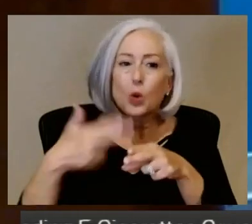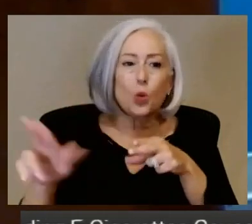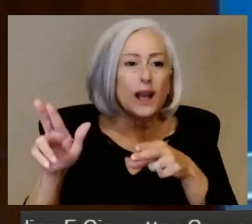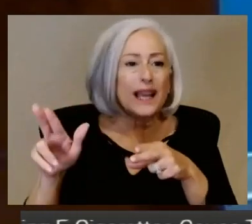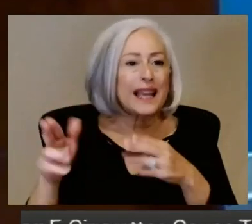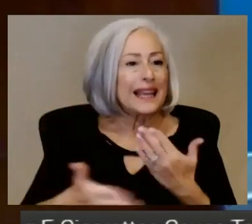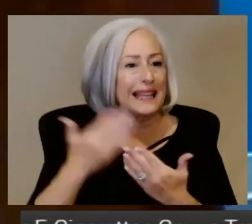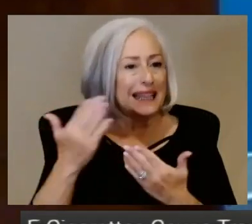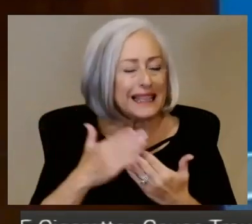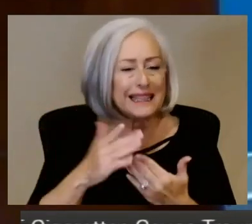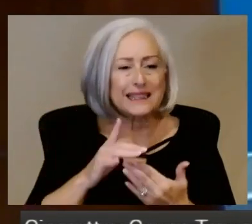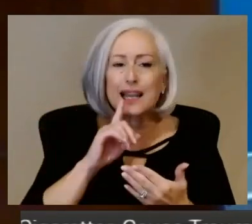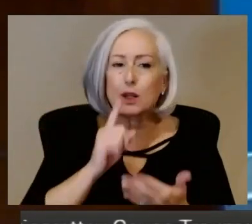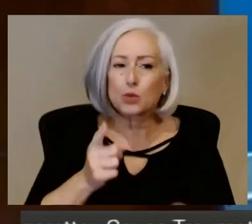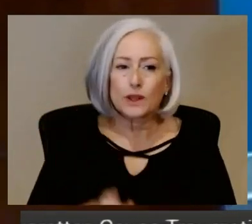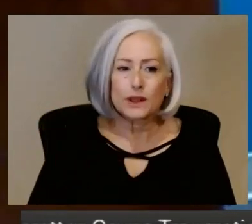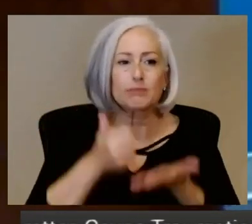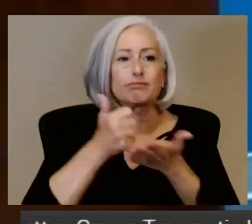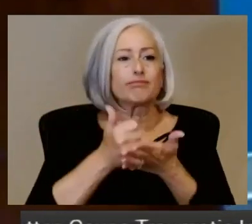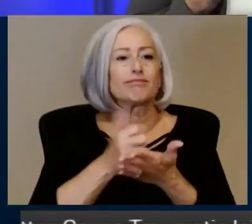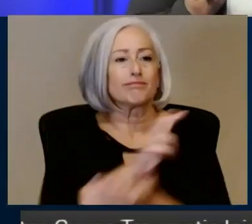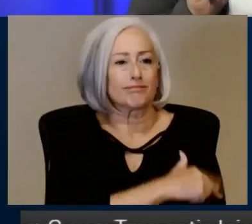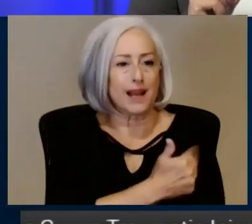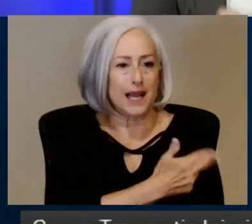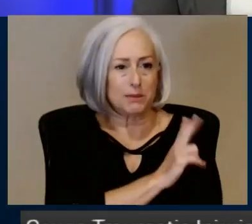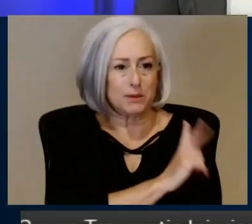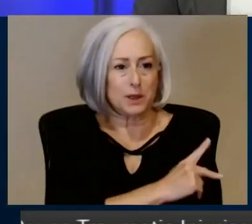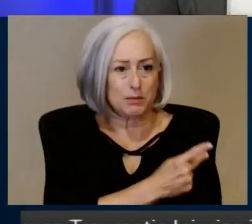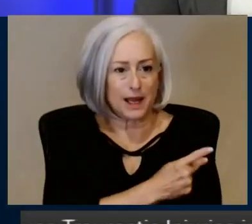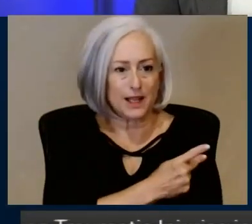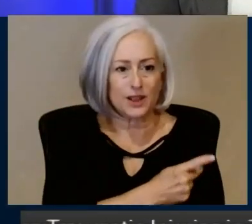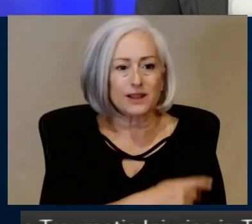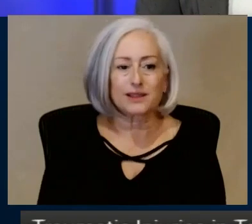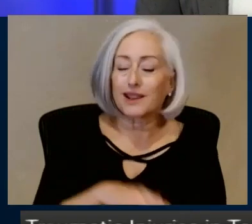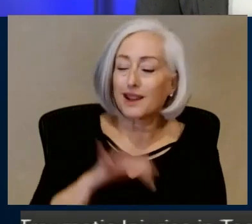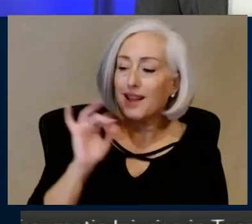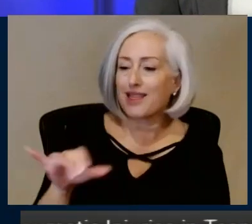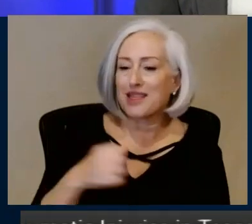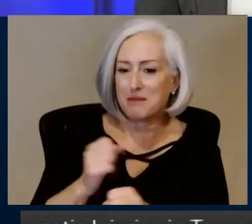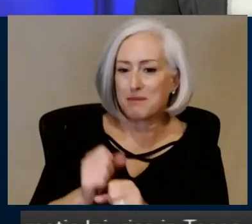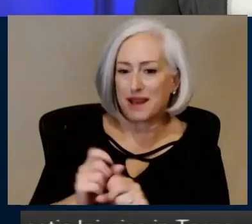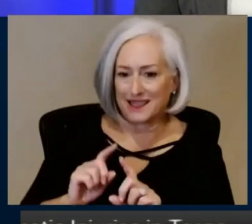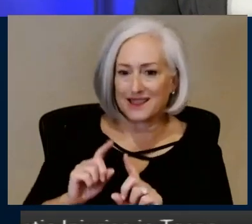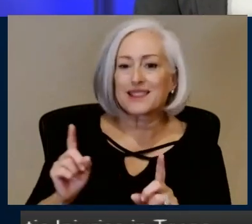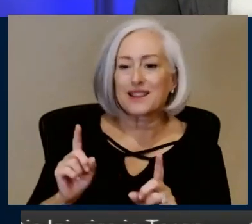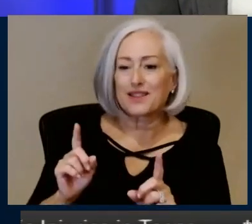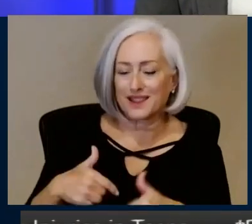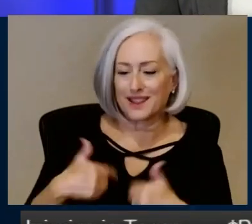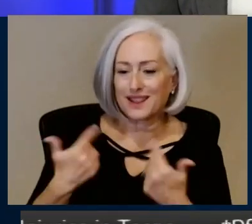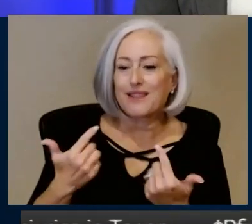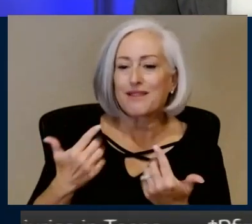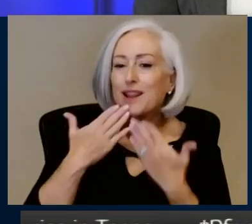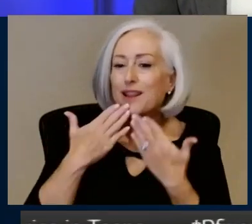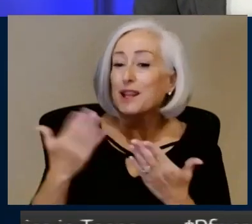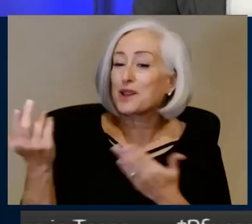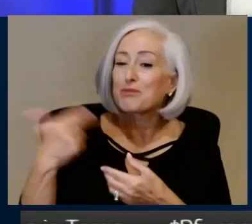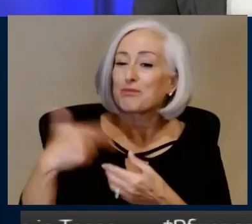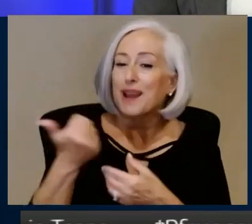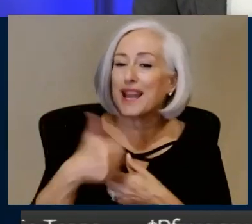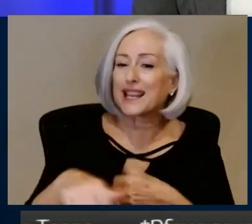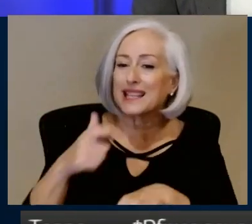on hospital patients in our area. That immediate impact, that makes the difference. Thank you so much. Come back anytime. Love to help get the word out for